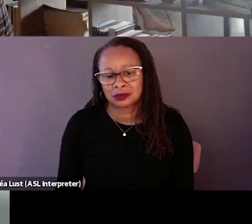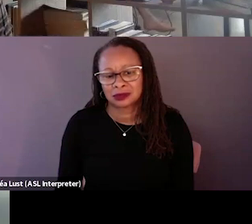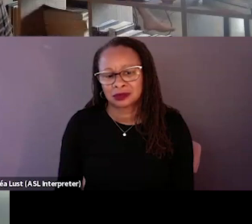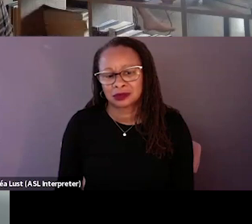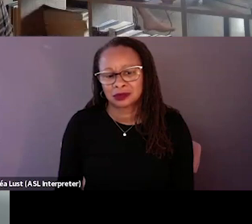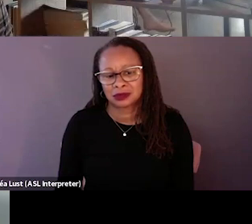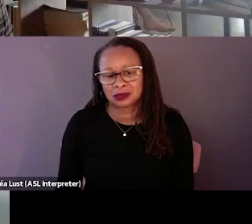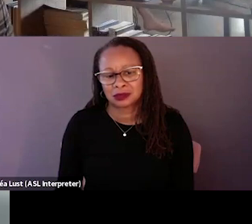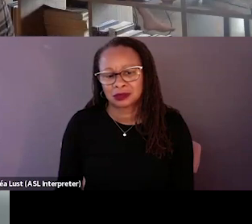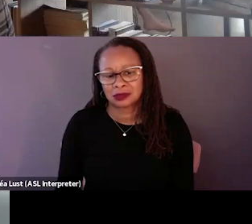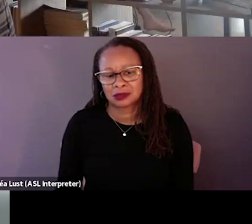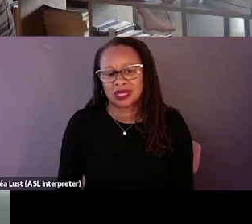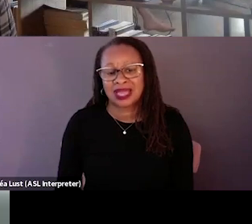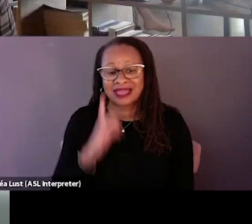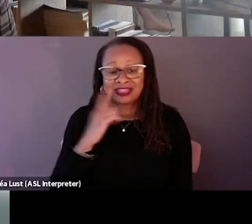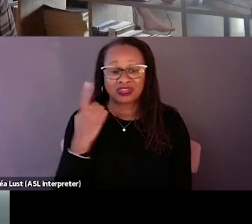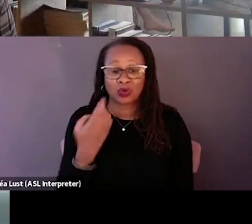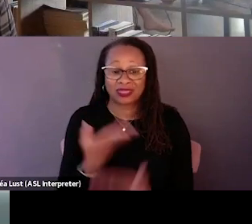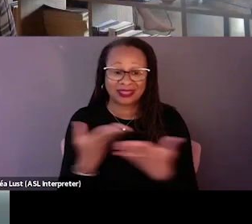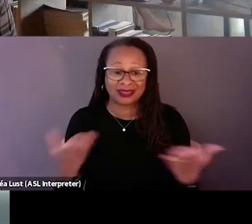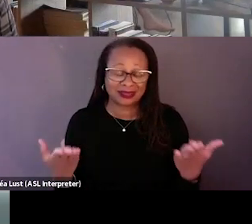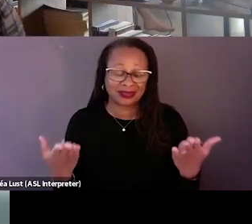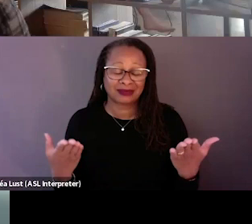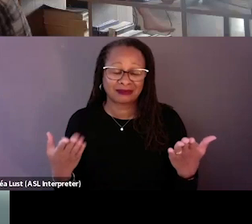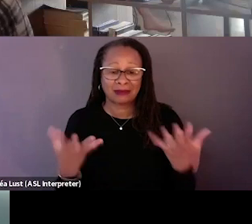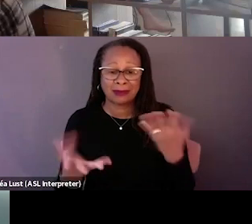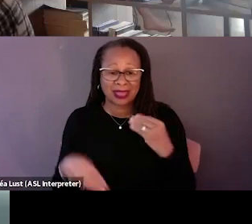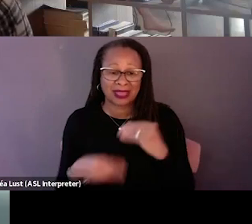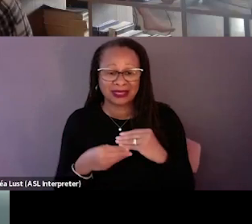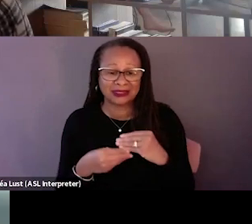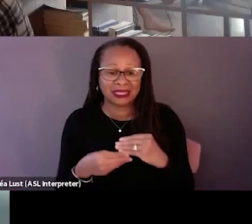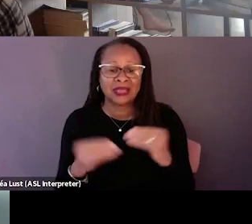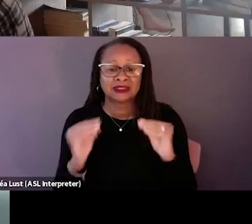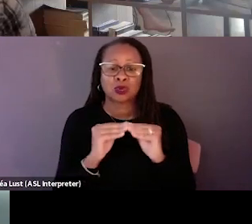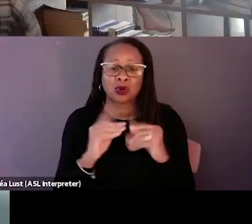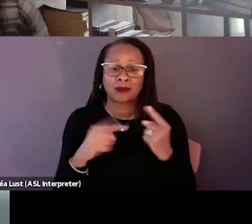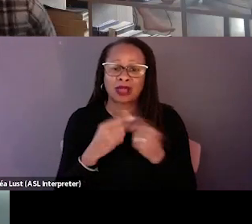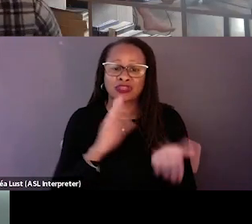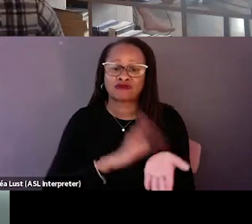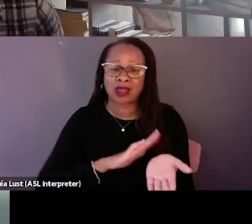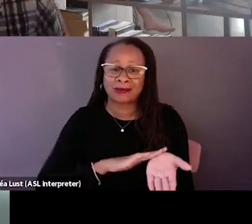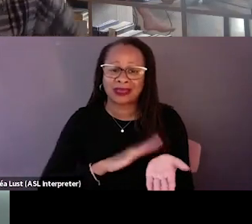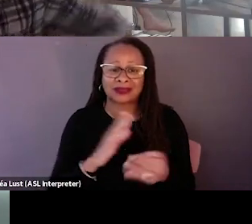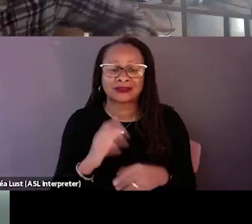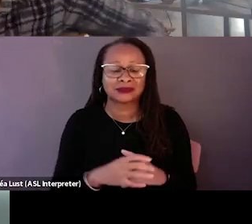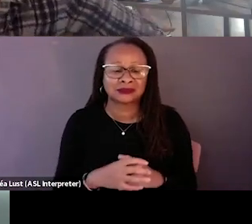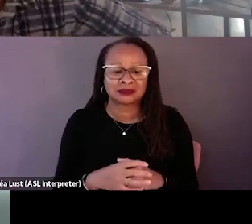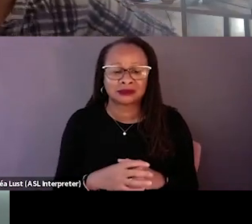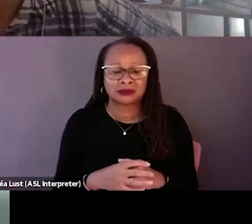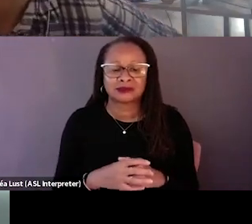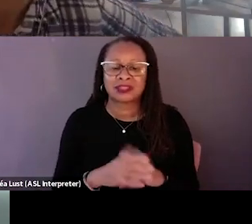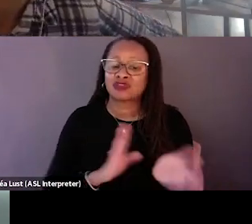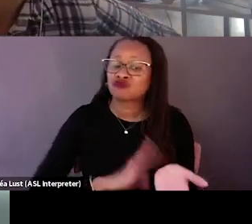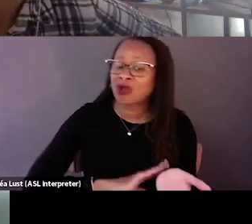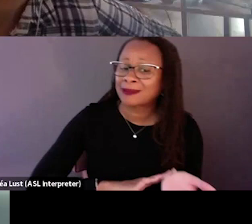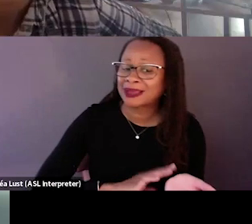that's it. I mean, I think the only thing I would add has to do with the rhyming, which I mentioned a little bit. The rhyming,